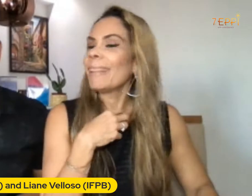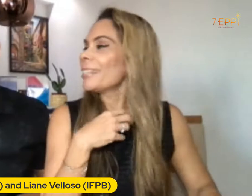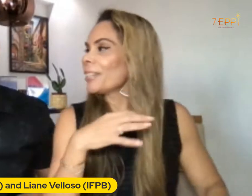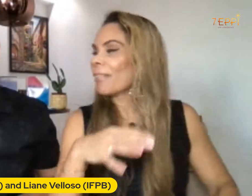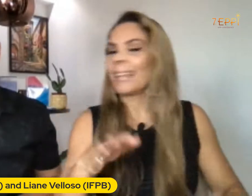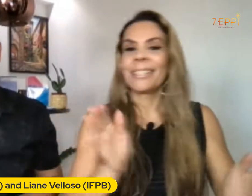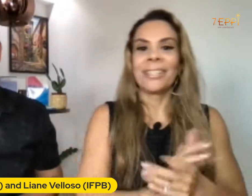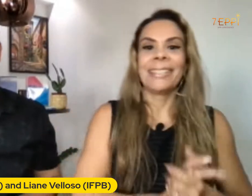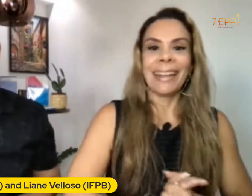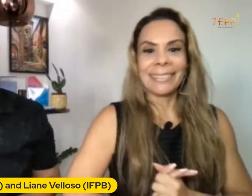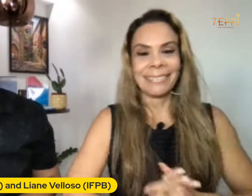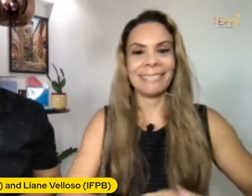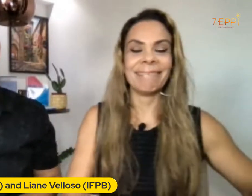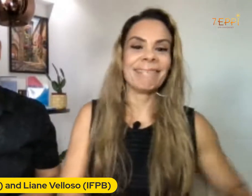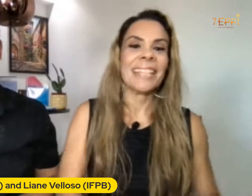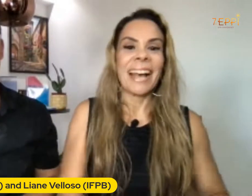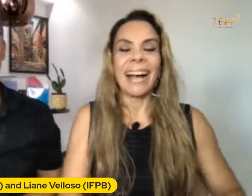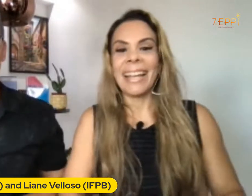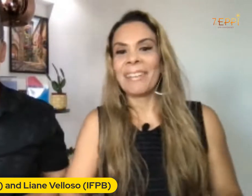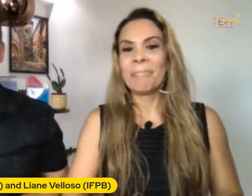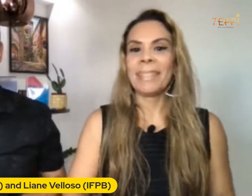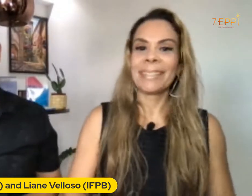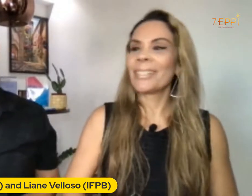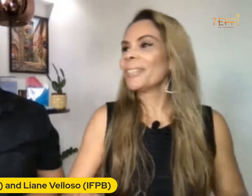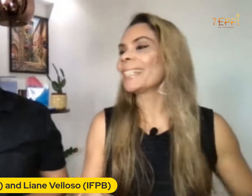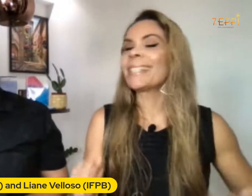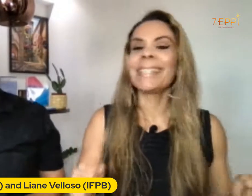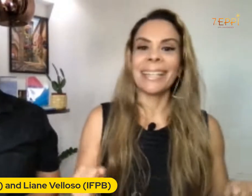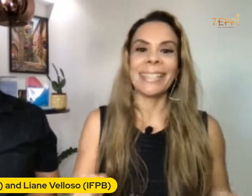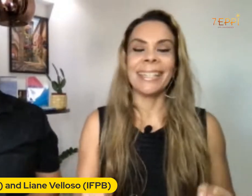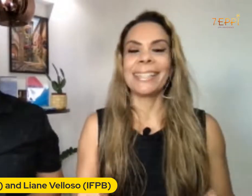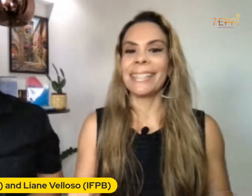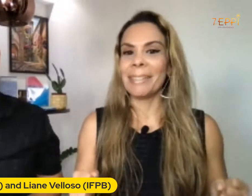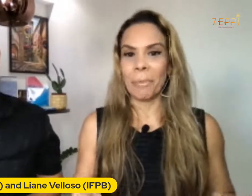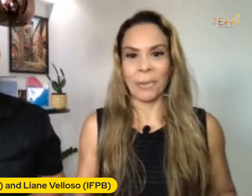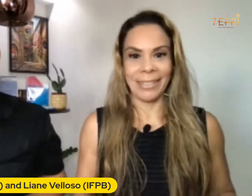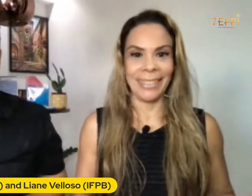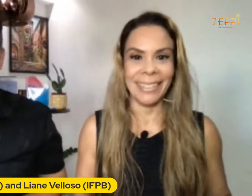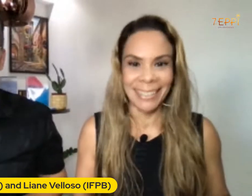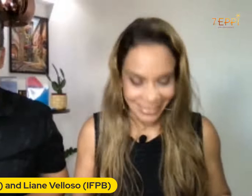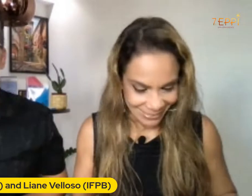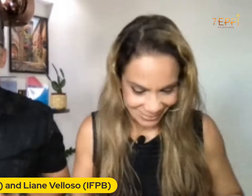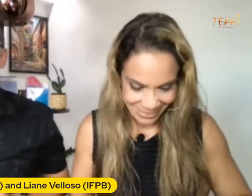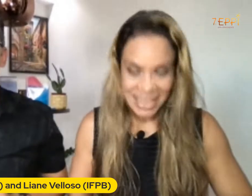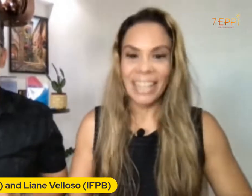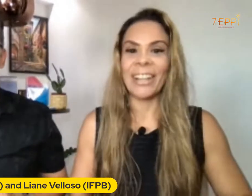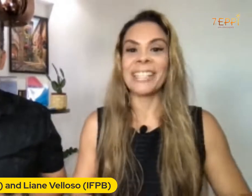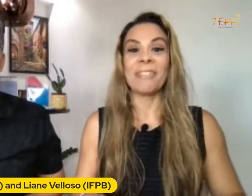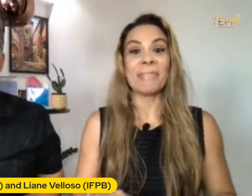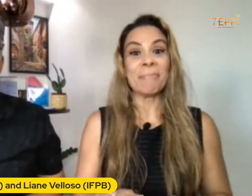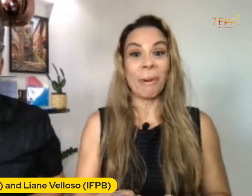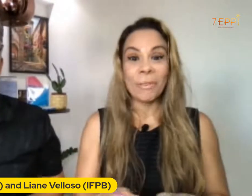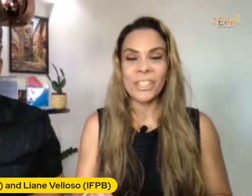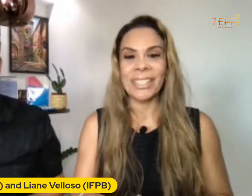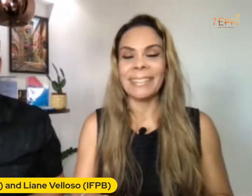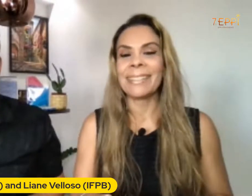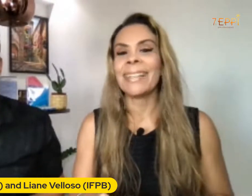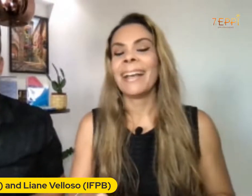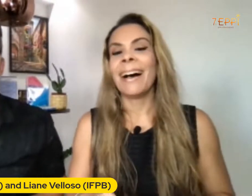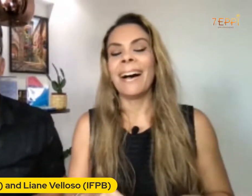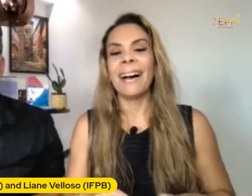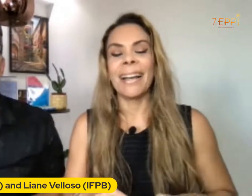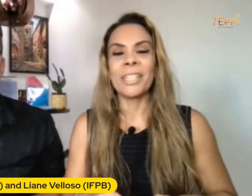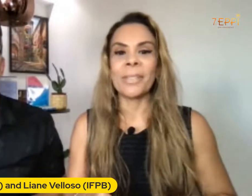My God, lots of things today. I have been so excited since morning. Lots of